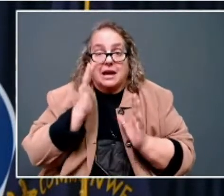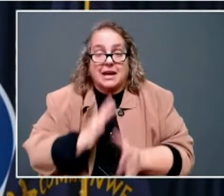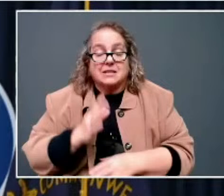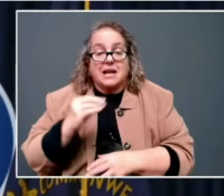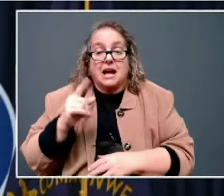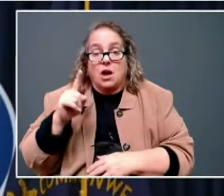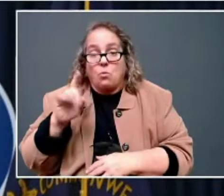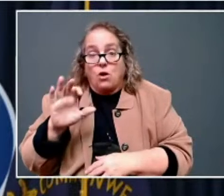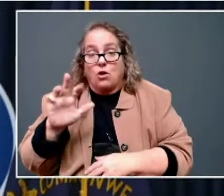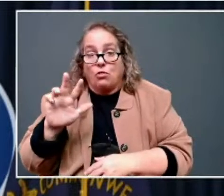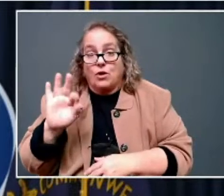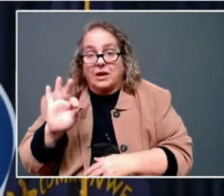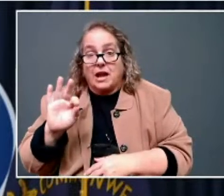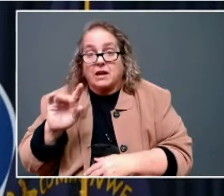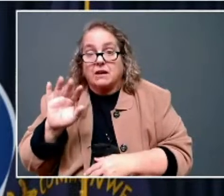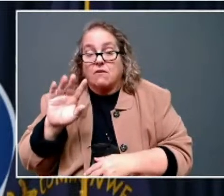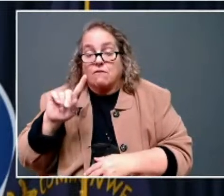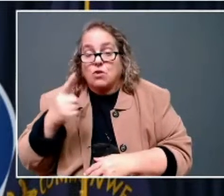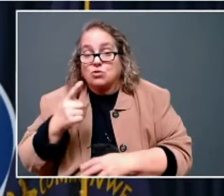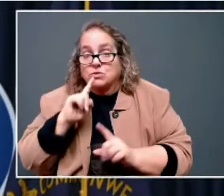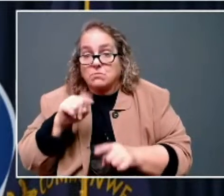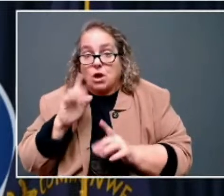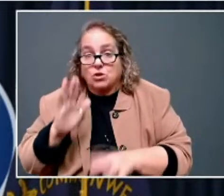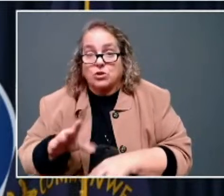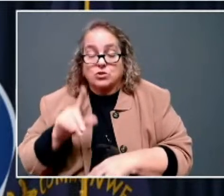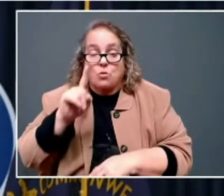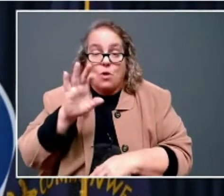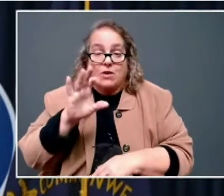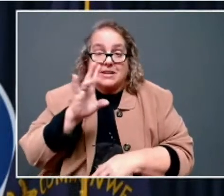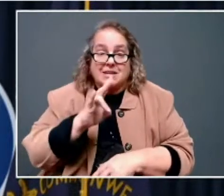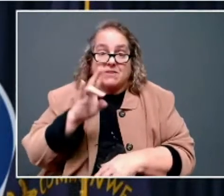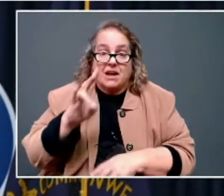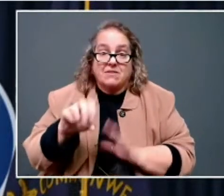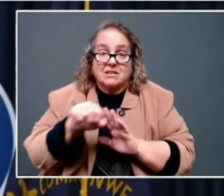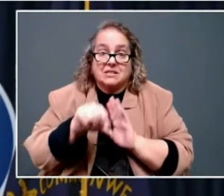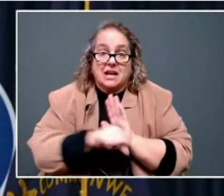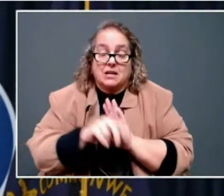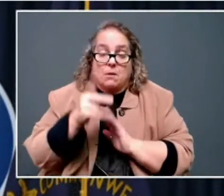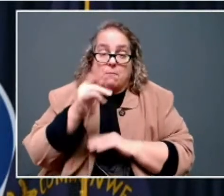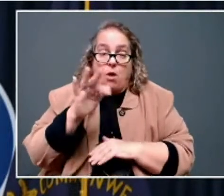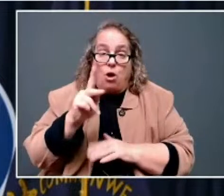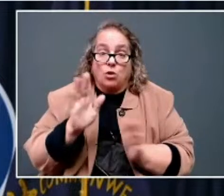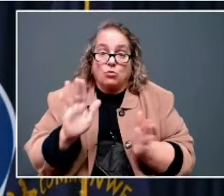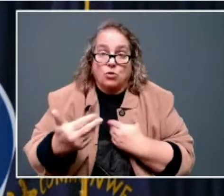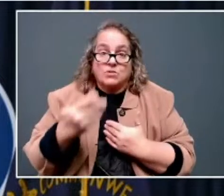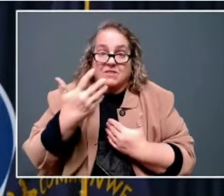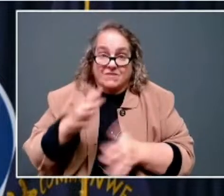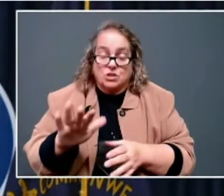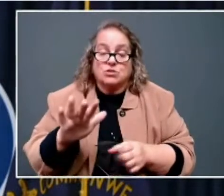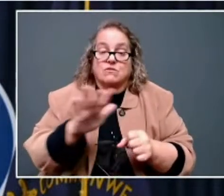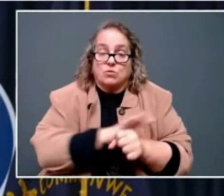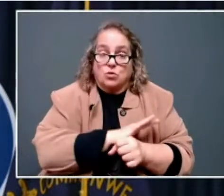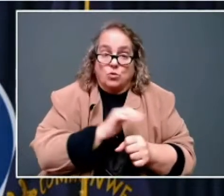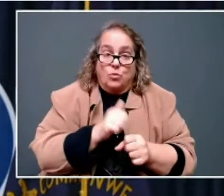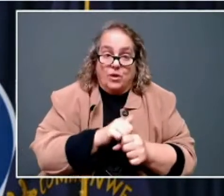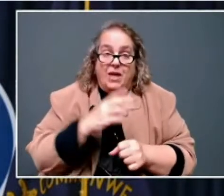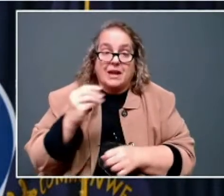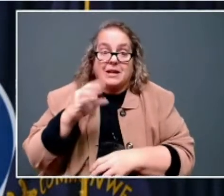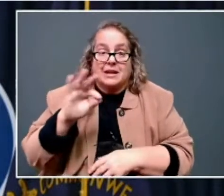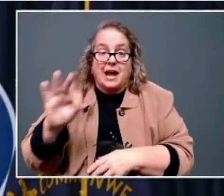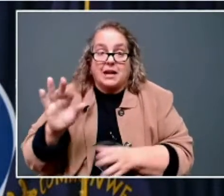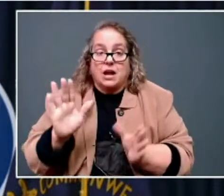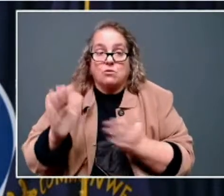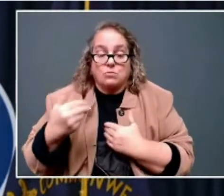responders. There are 177 state park rooms occupied by displaced Kentuckians, and 99 rooms have been provided for our